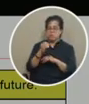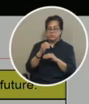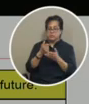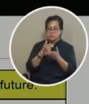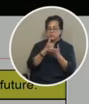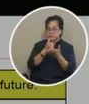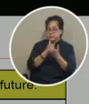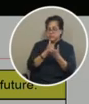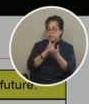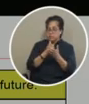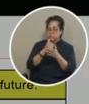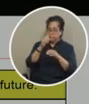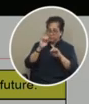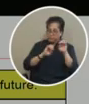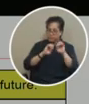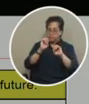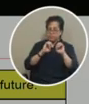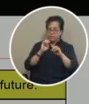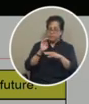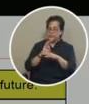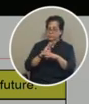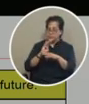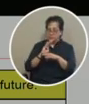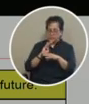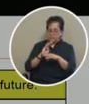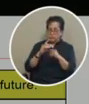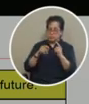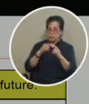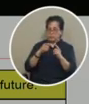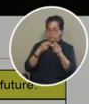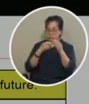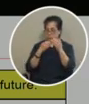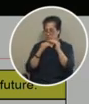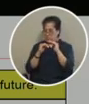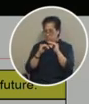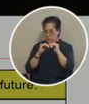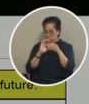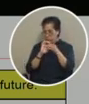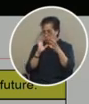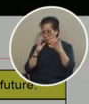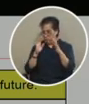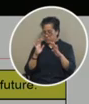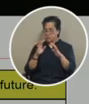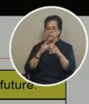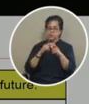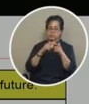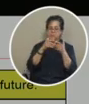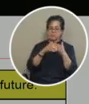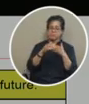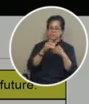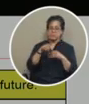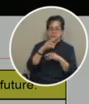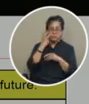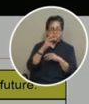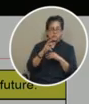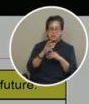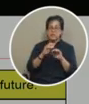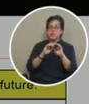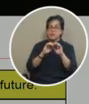help assess the businesses once restrictions are lifted. We're going to need to take a look at really